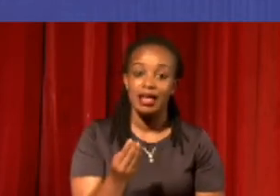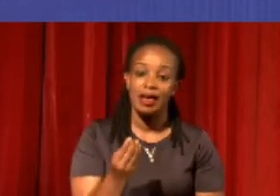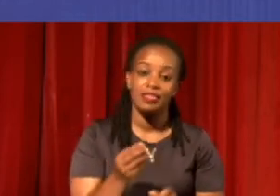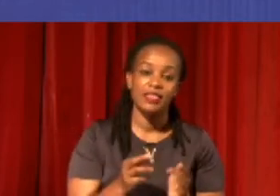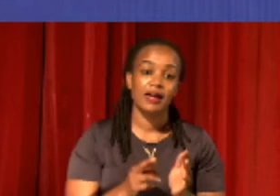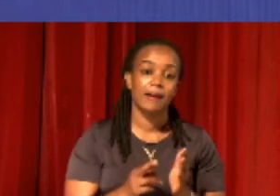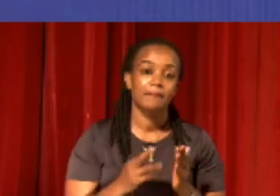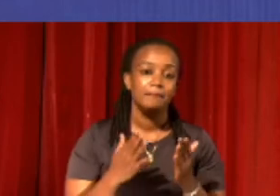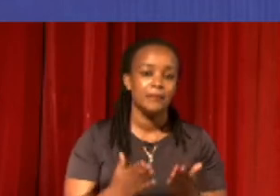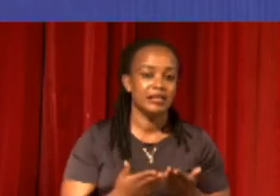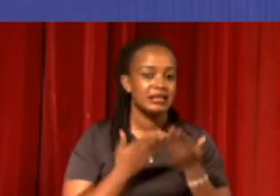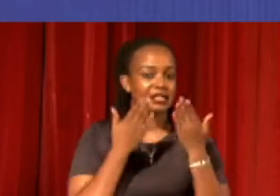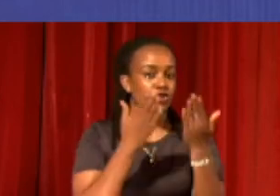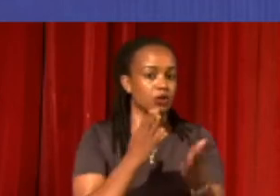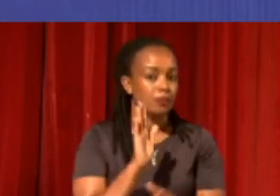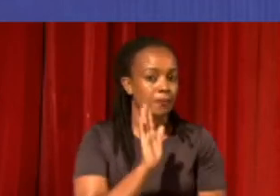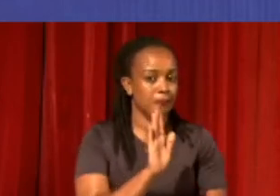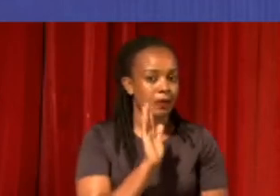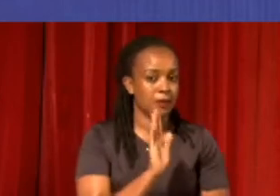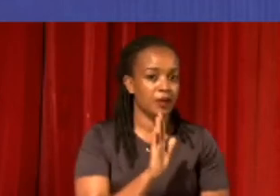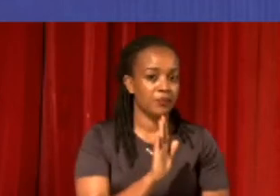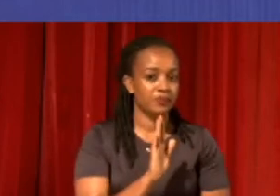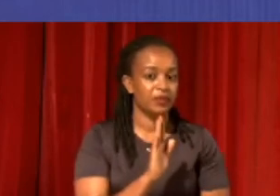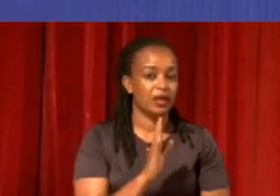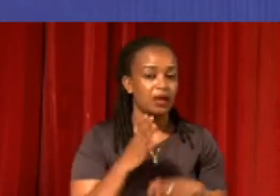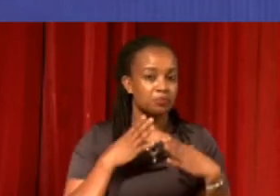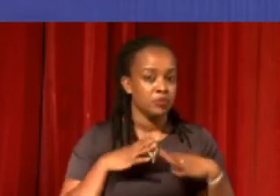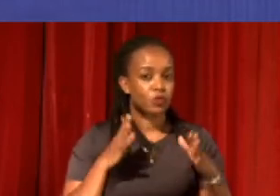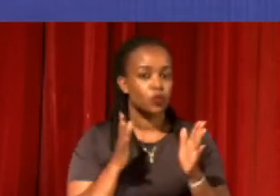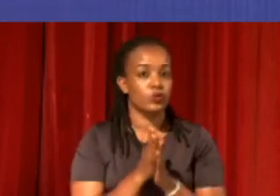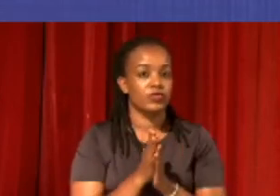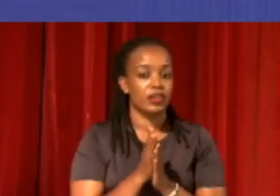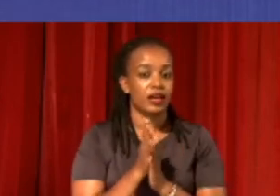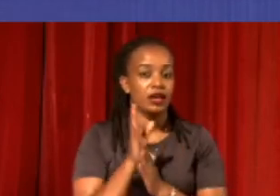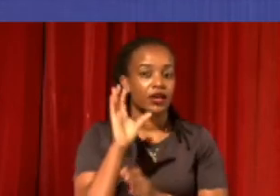representation are the people with copyright-related